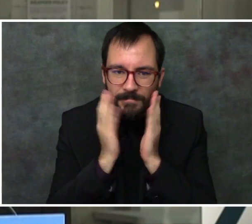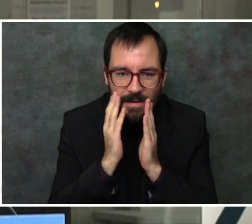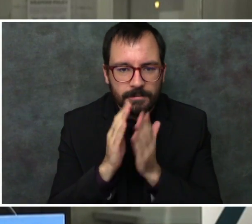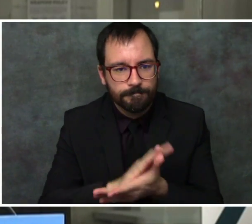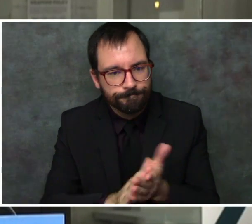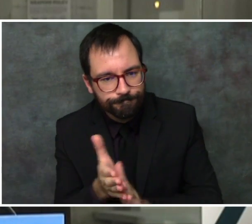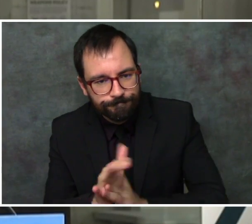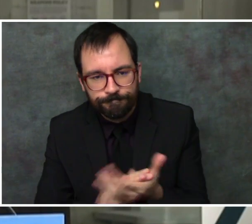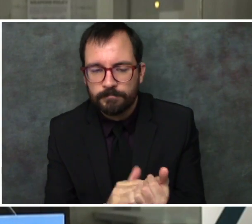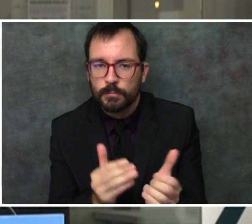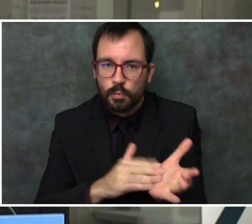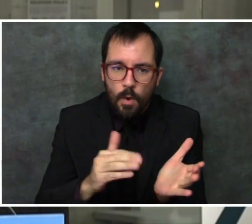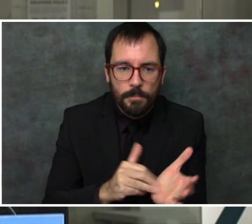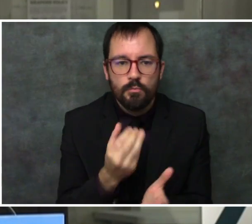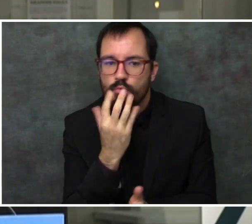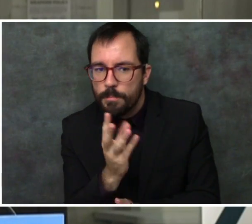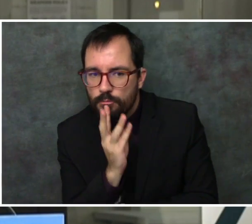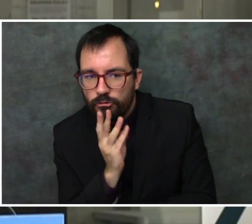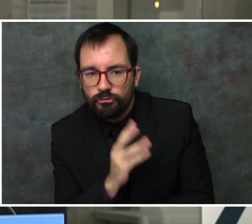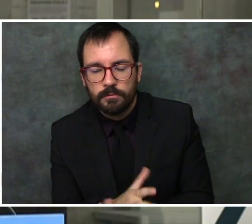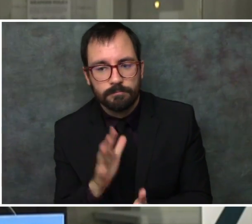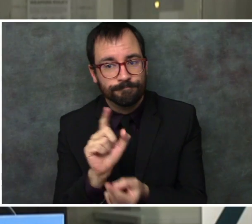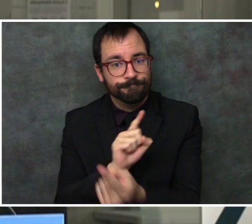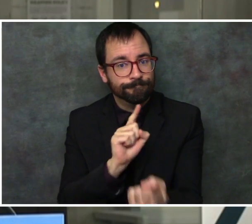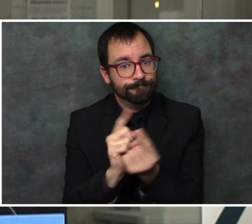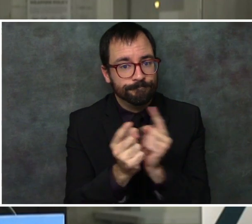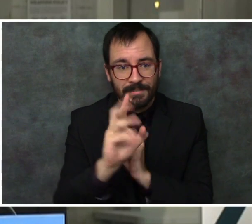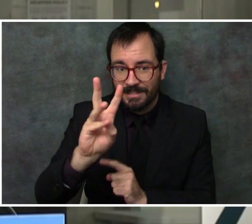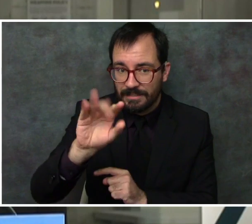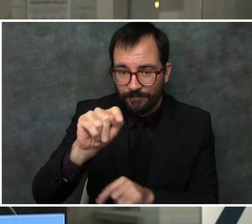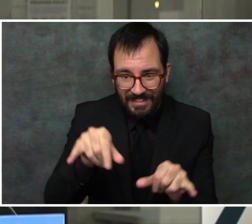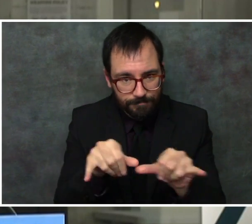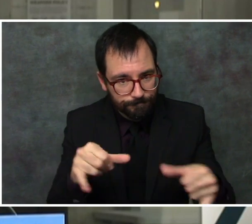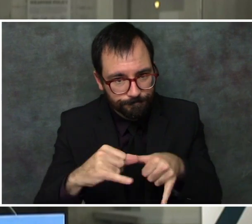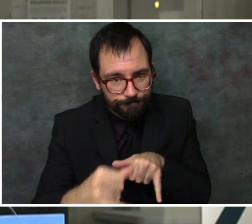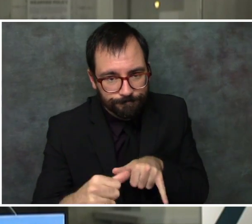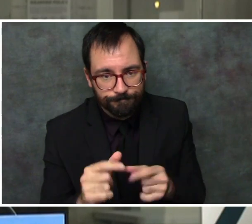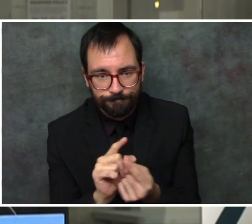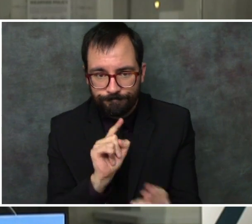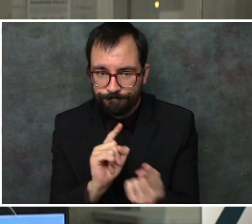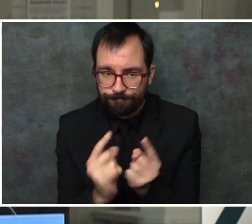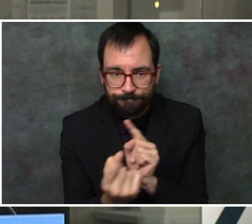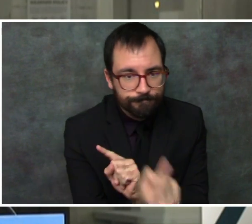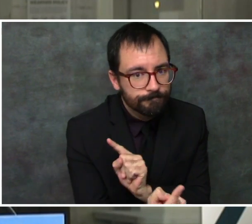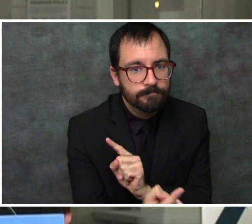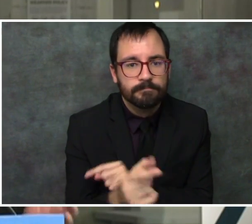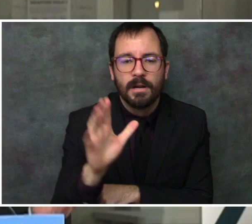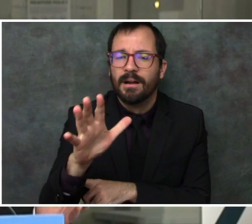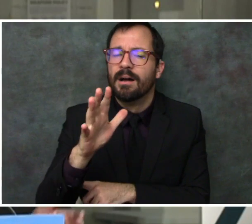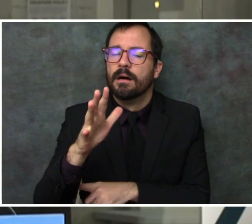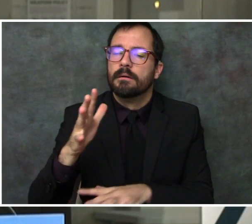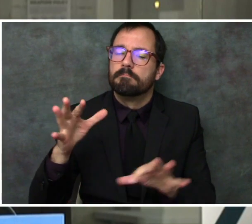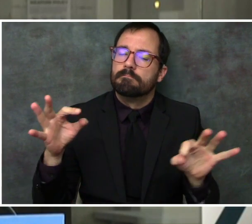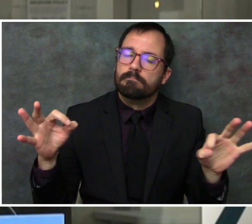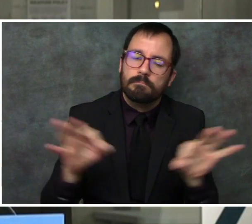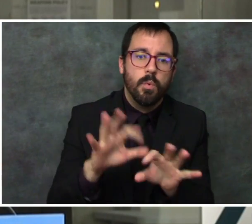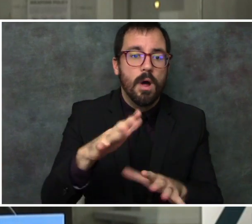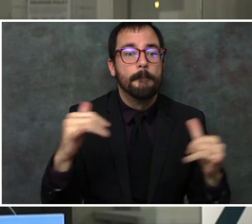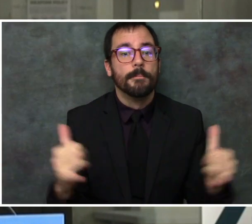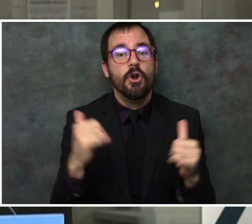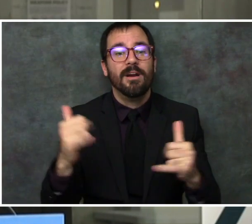distance from each other. Above all, we have to avoid parties and large gatherings of any kind. That's where we're seeing some of our numbers come